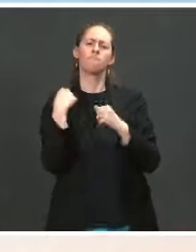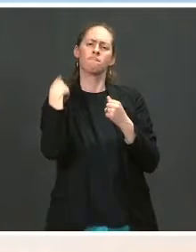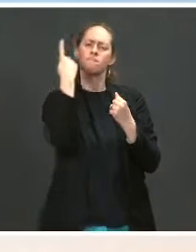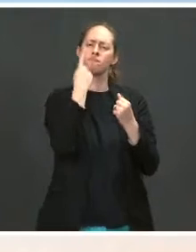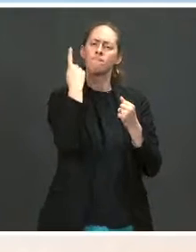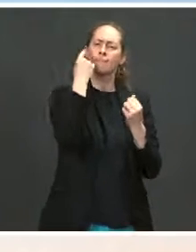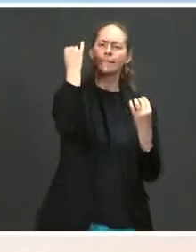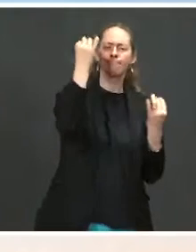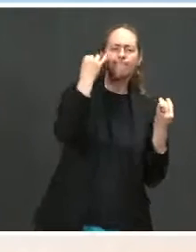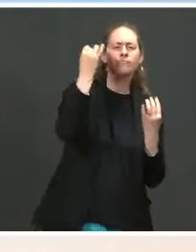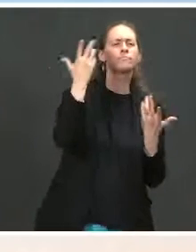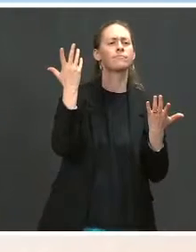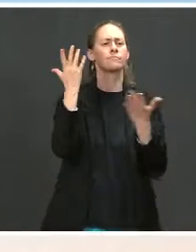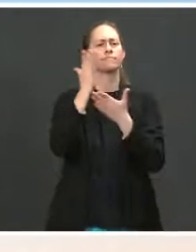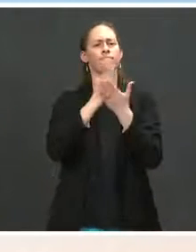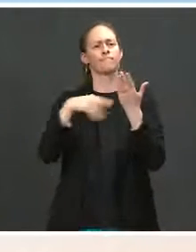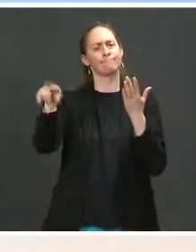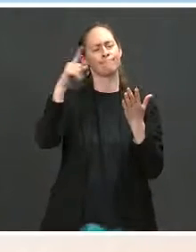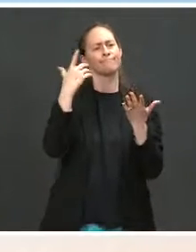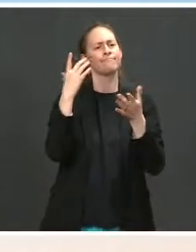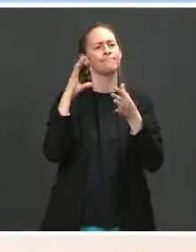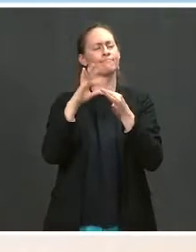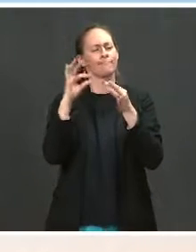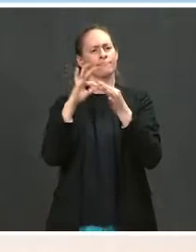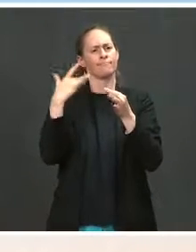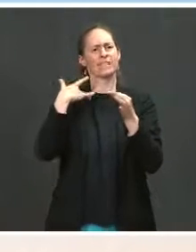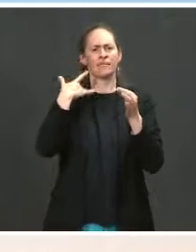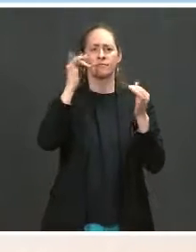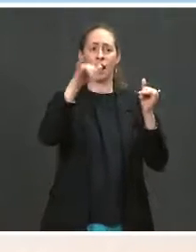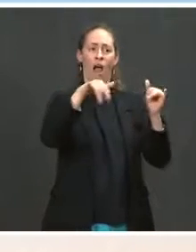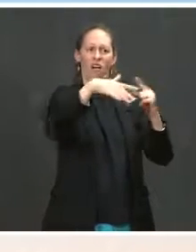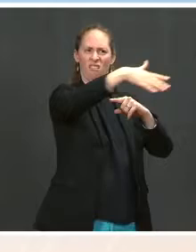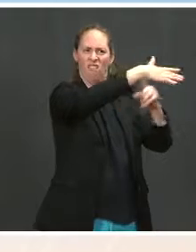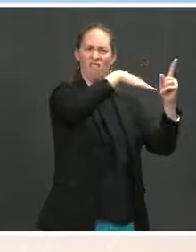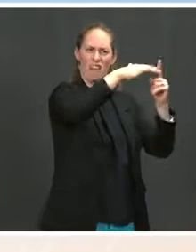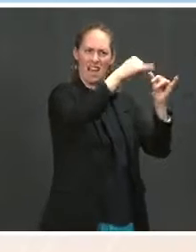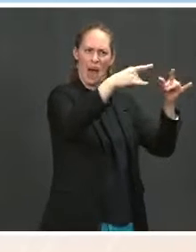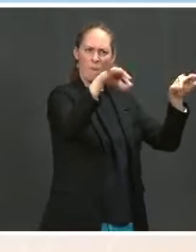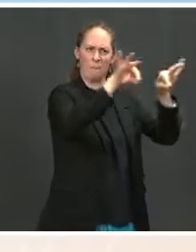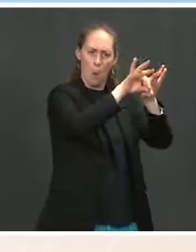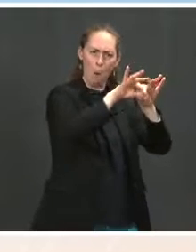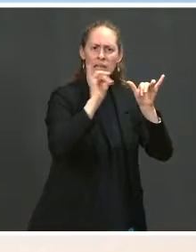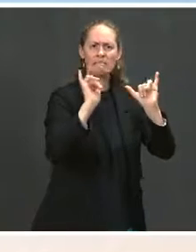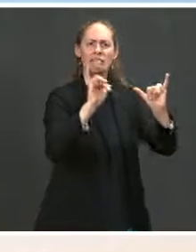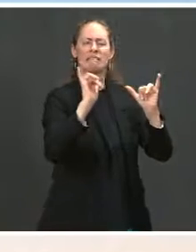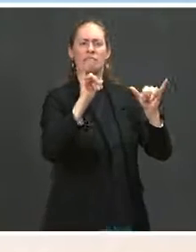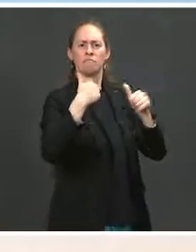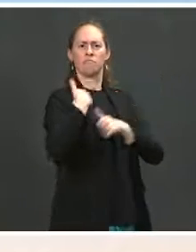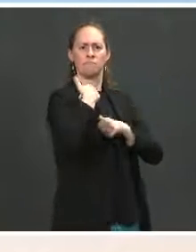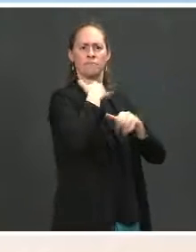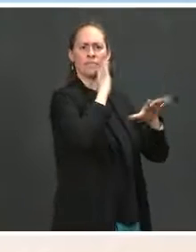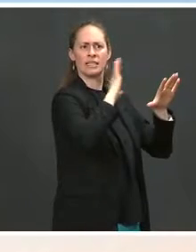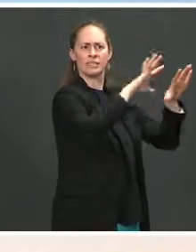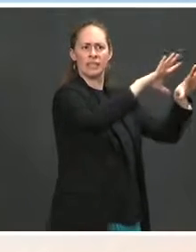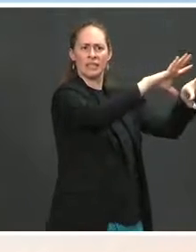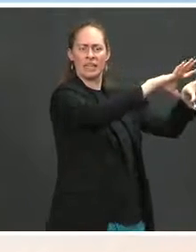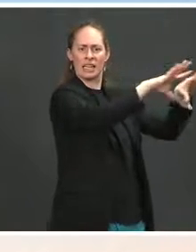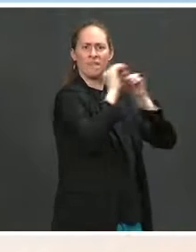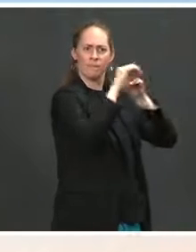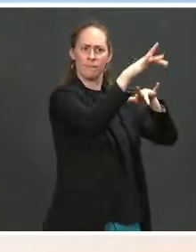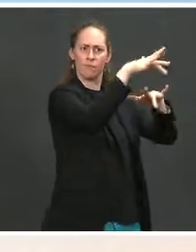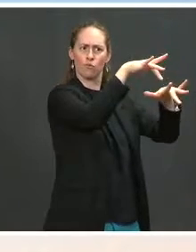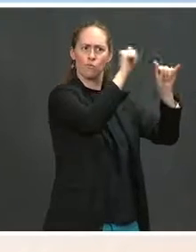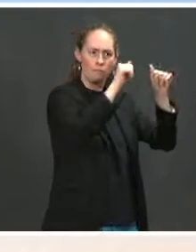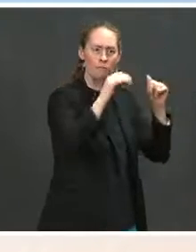conditions-based withdrawals because otherwise the message to the Taliban would be, wait us out, and once we're